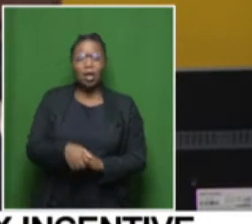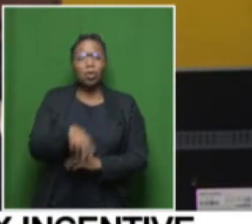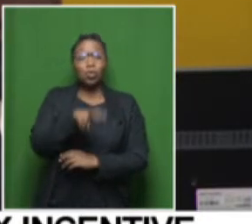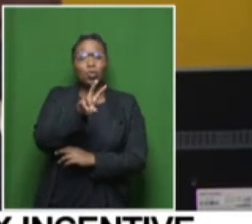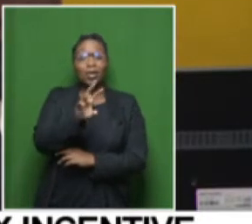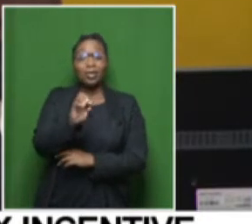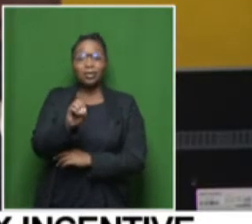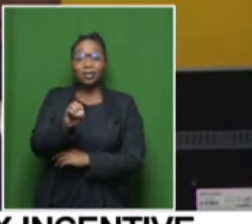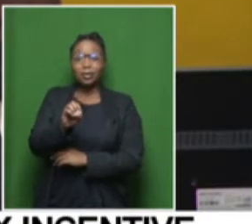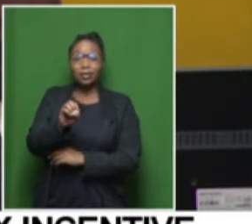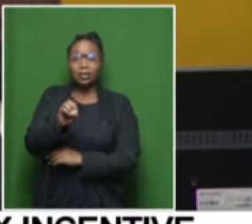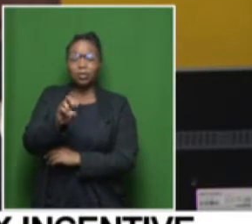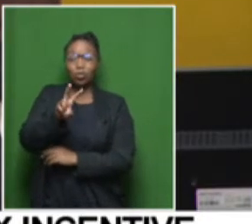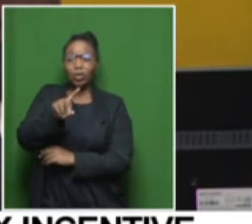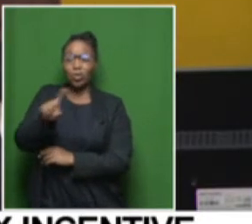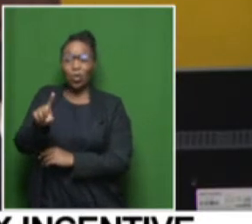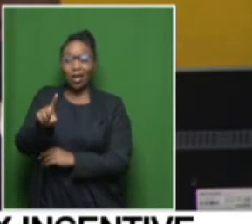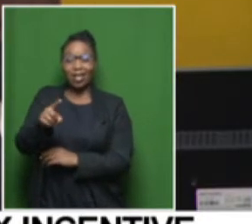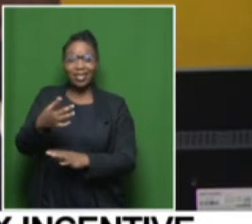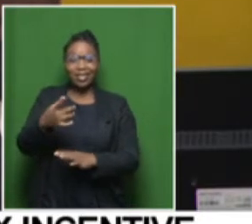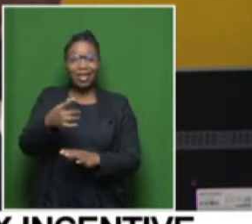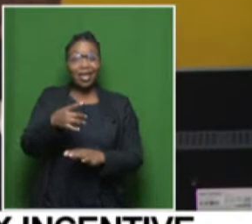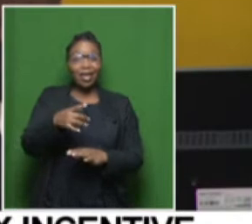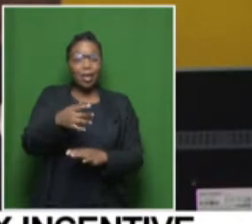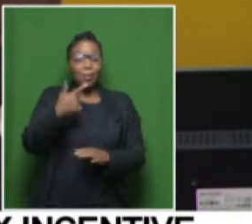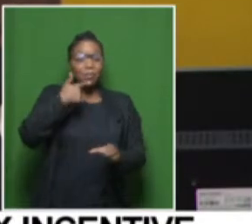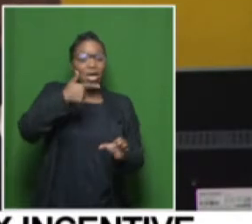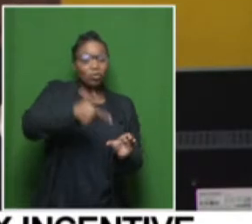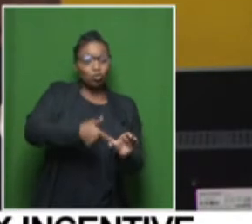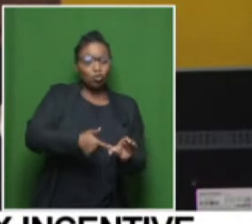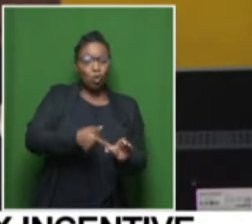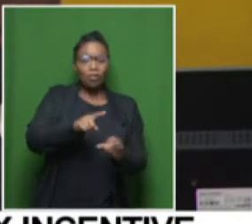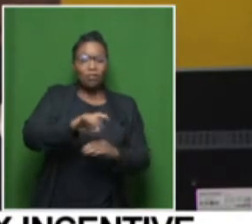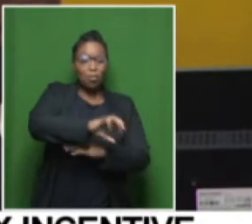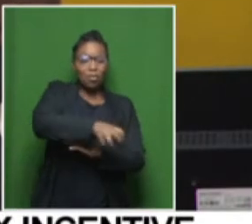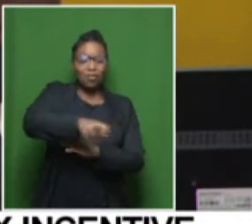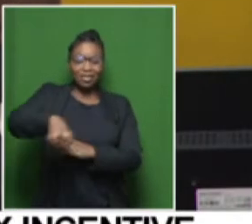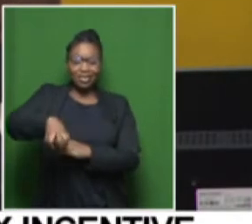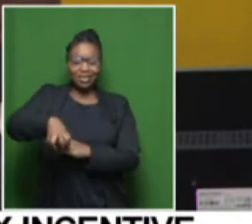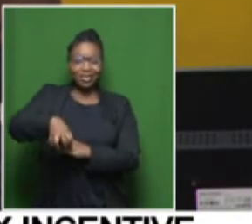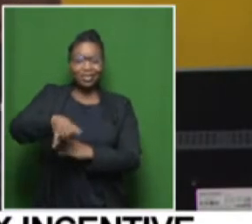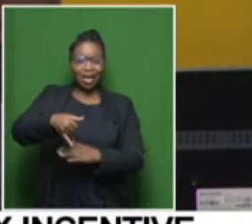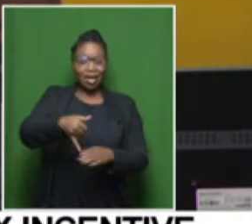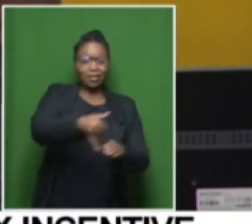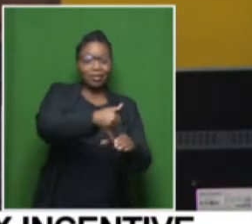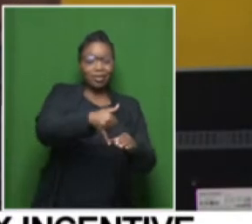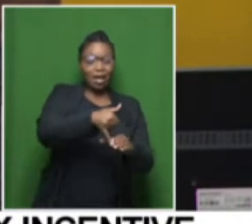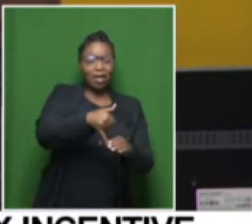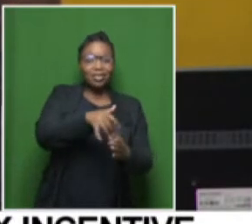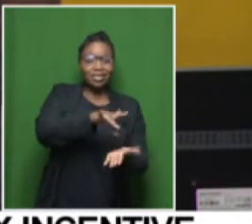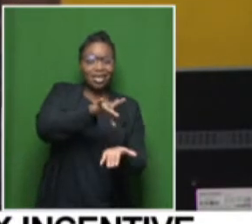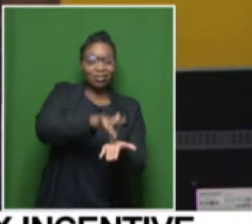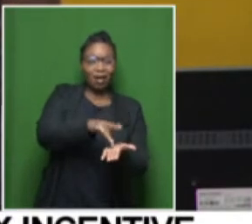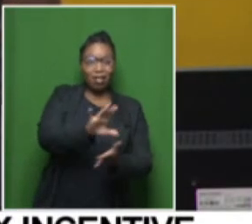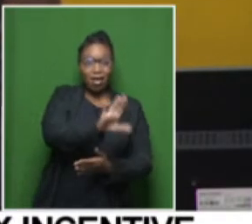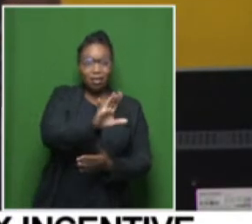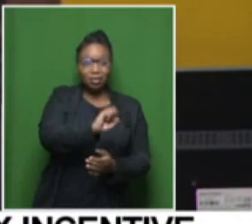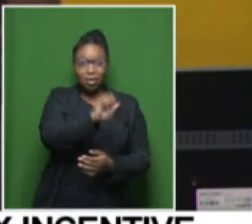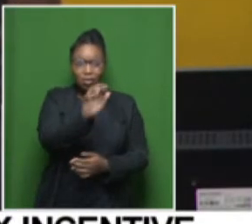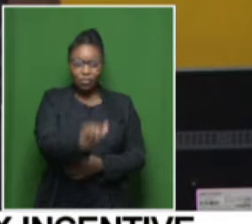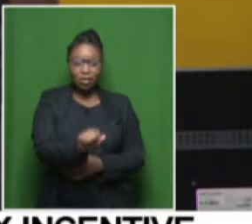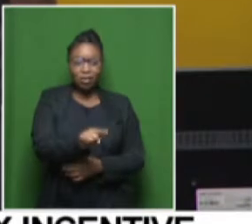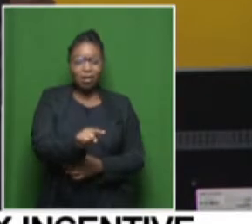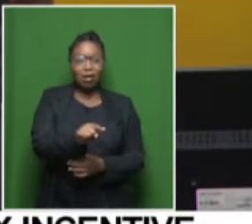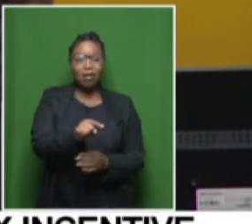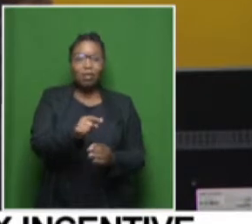inland petrol price breached 20 rand per litre. The high price has put pressure on the